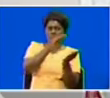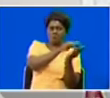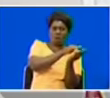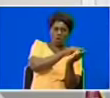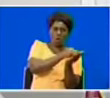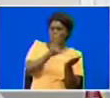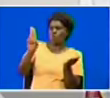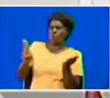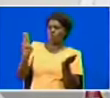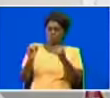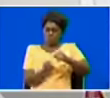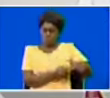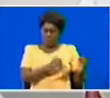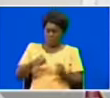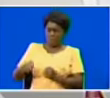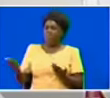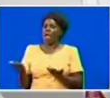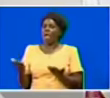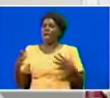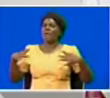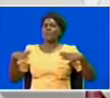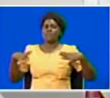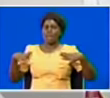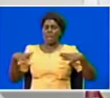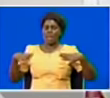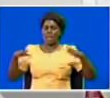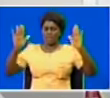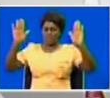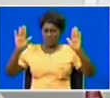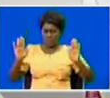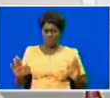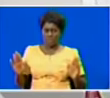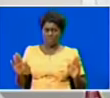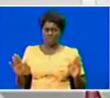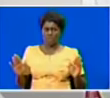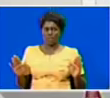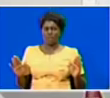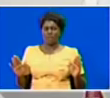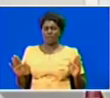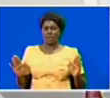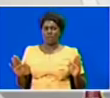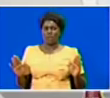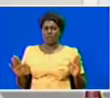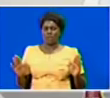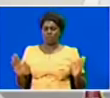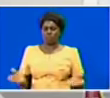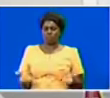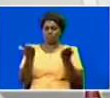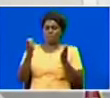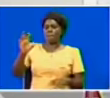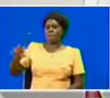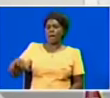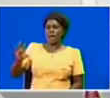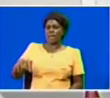Uhuru Park, all these beautiful buildings are in Starehe. Mm-hmm. It's a very key place to do that. So what will I do about it? We need to upgrade our markets. That